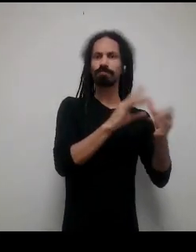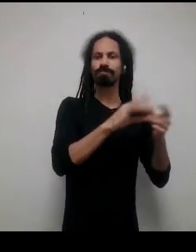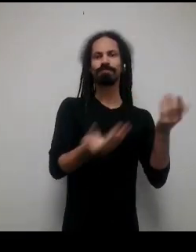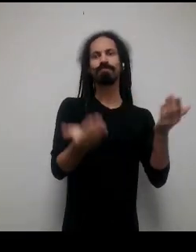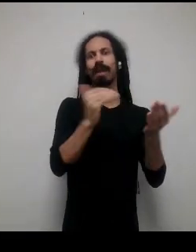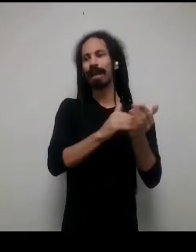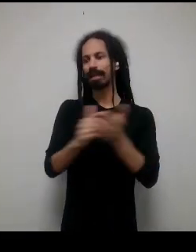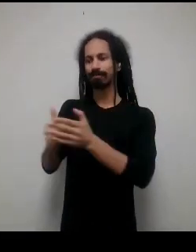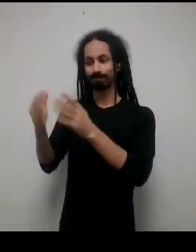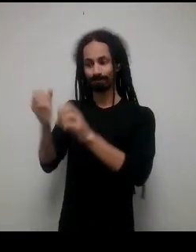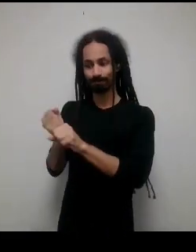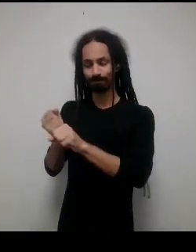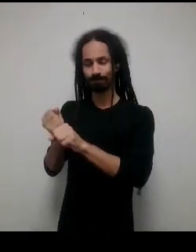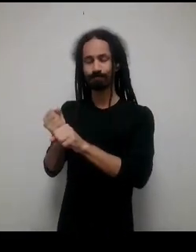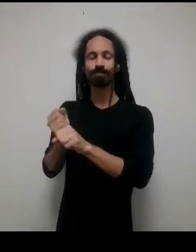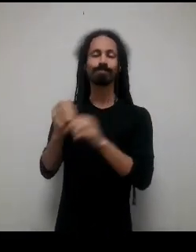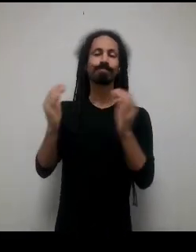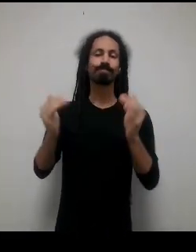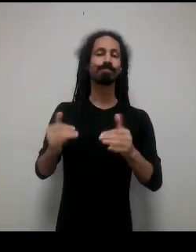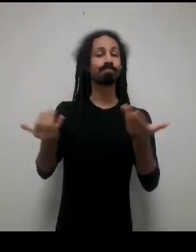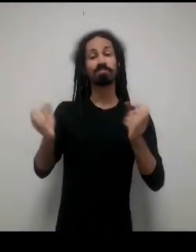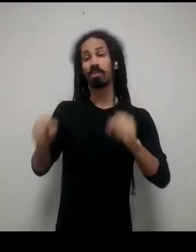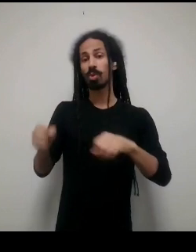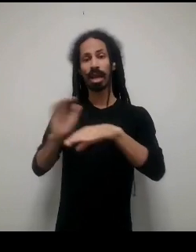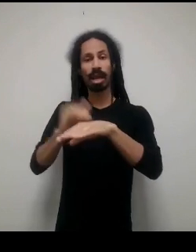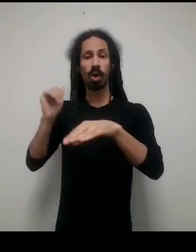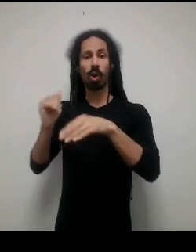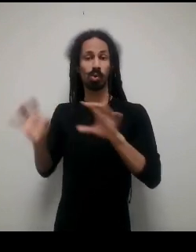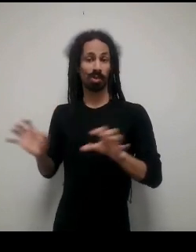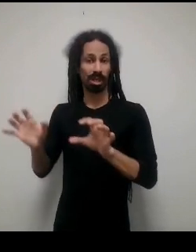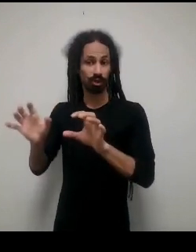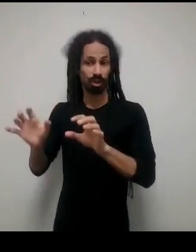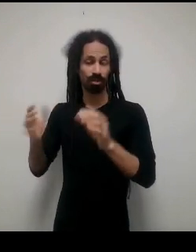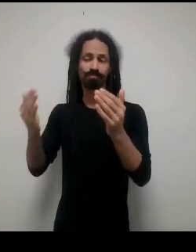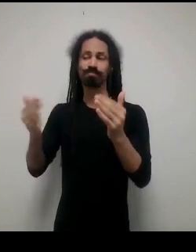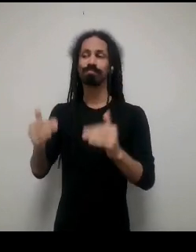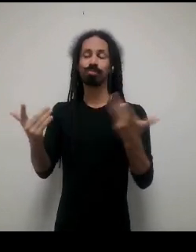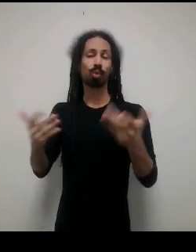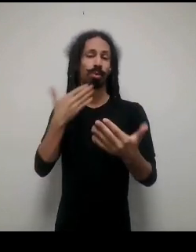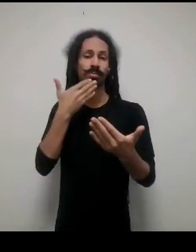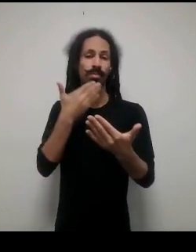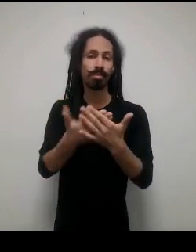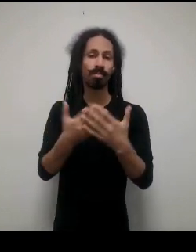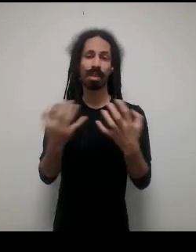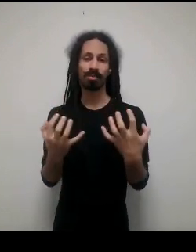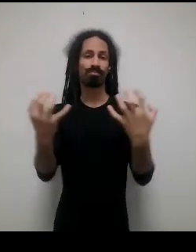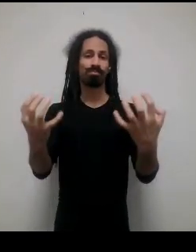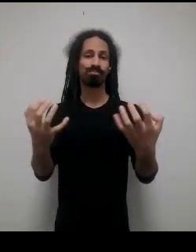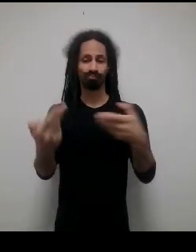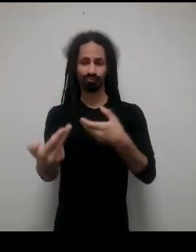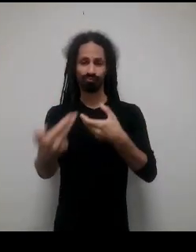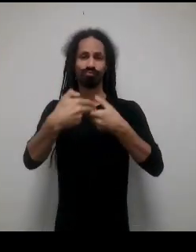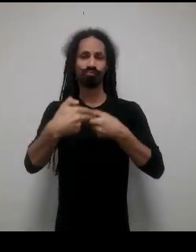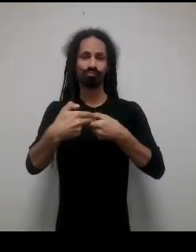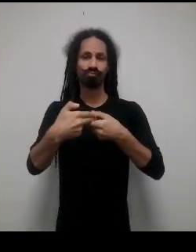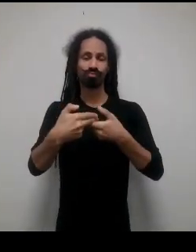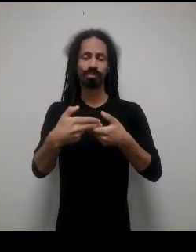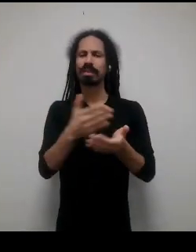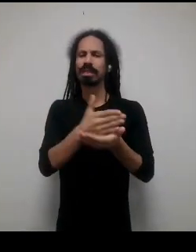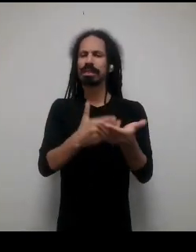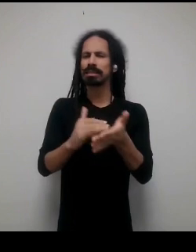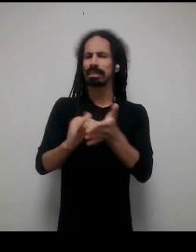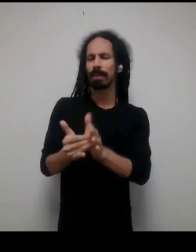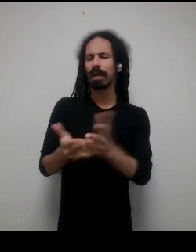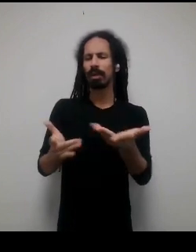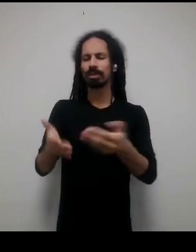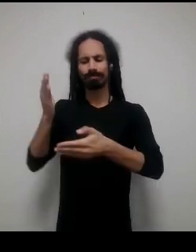a call to action, or very simply, you may just thank the audience for their attention. But you want to find some way to end